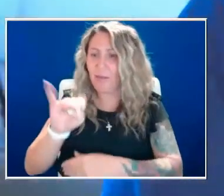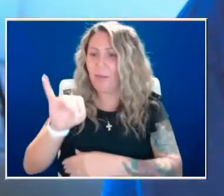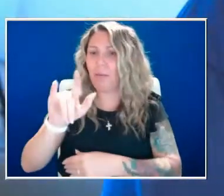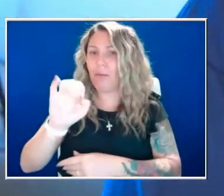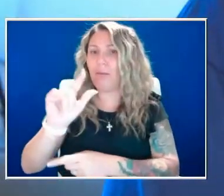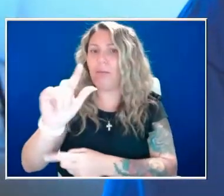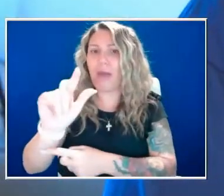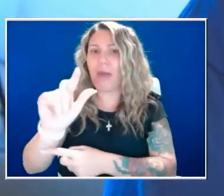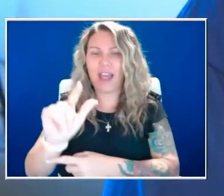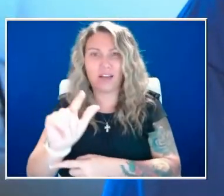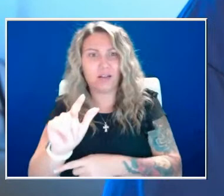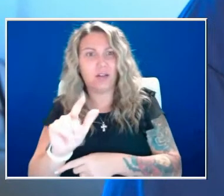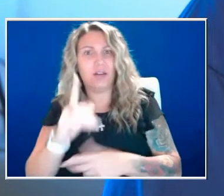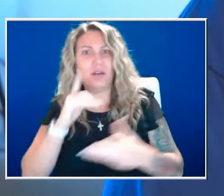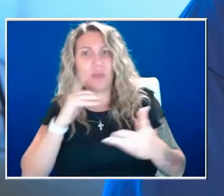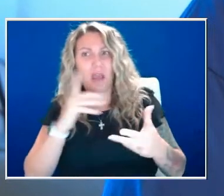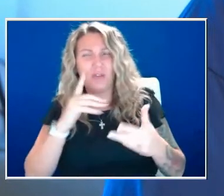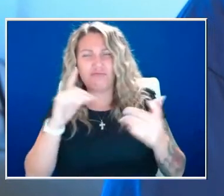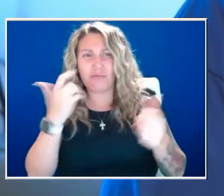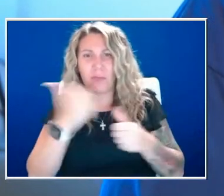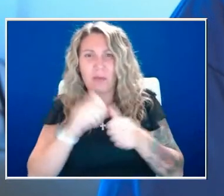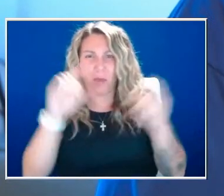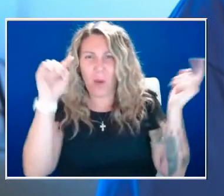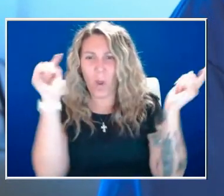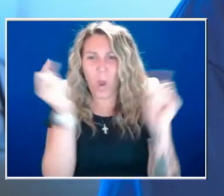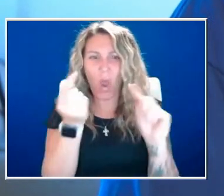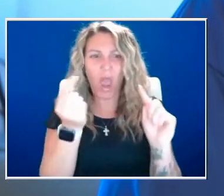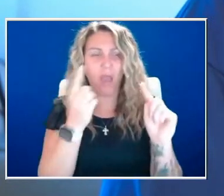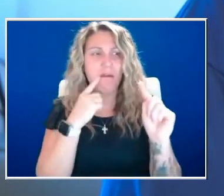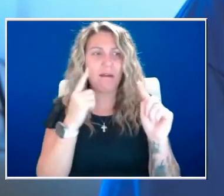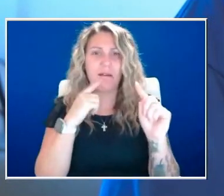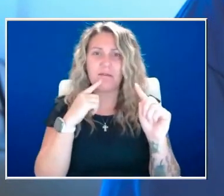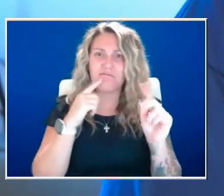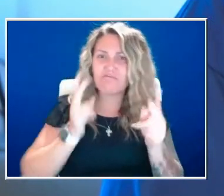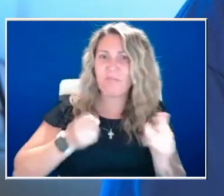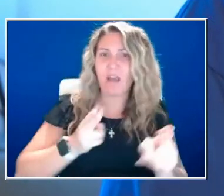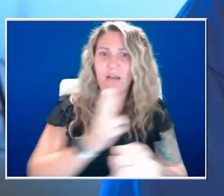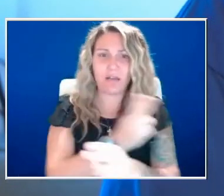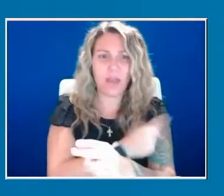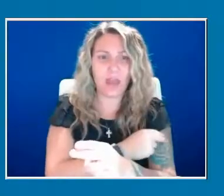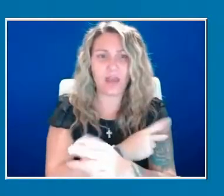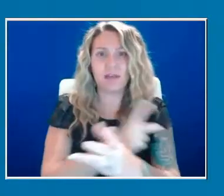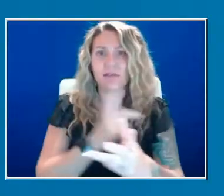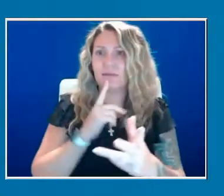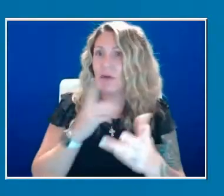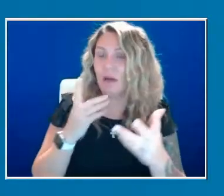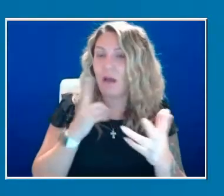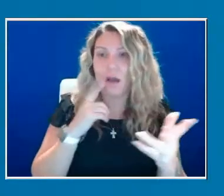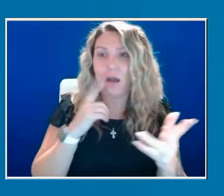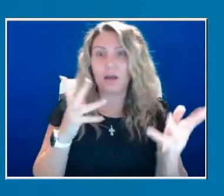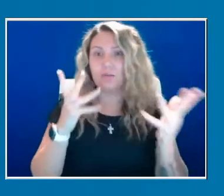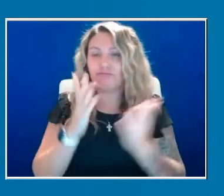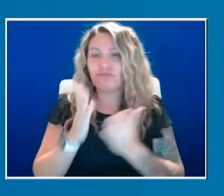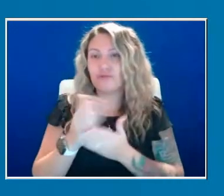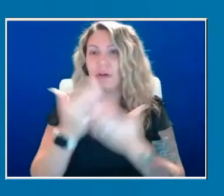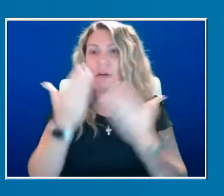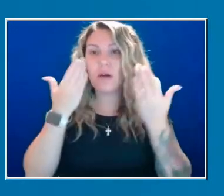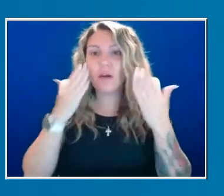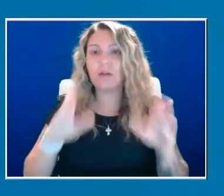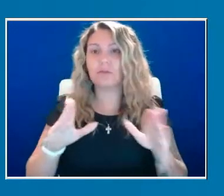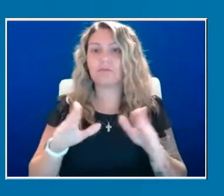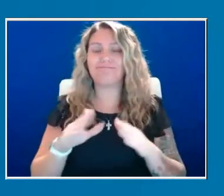was basically hysterical because I didn't know what was going to happen, because it was her life and the baby's life on the line. Doctors diagnosed Amy with a